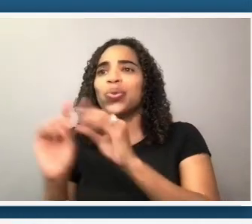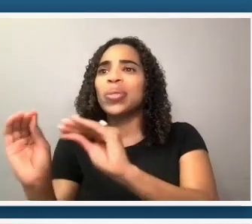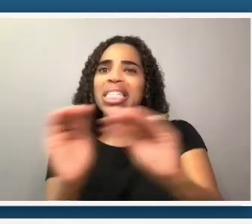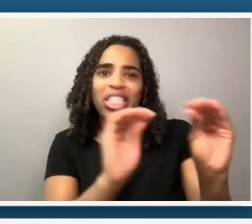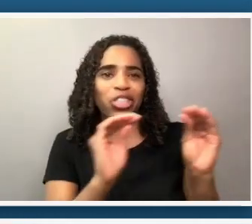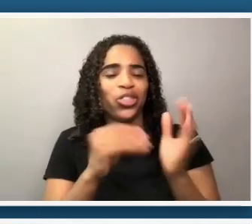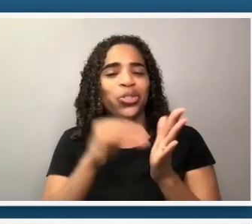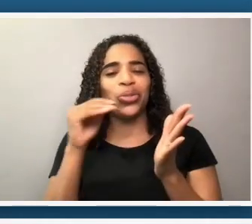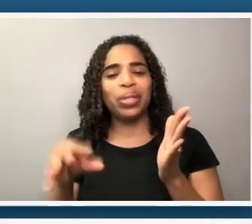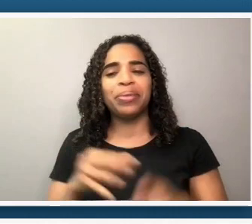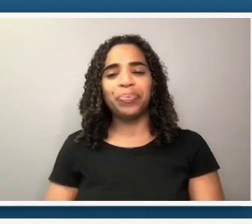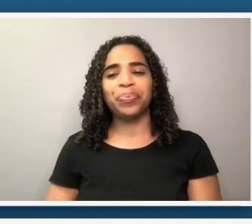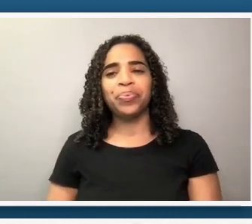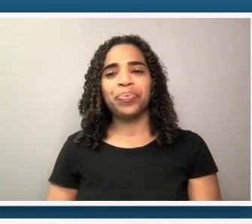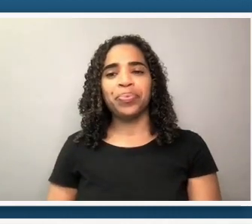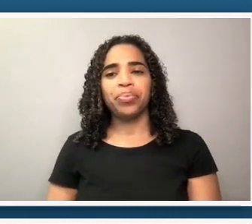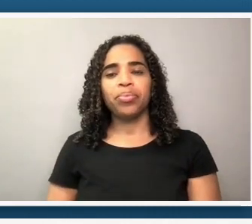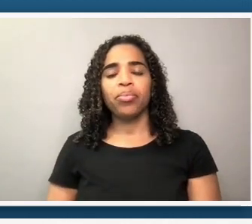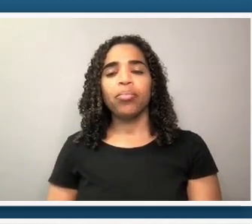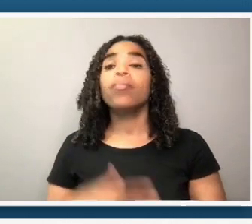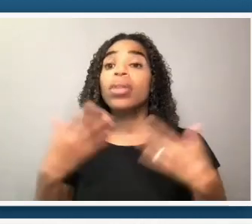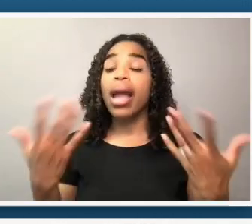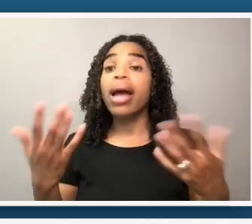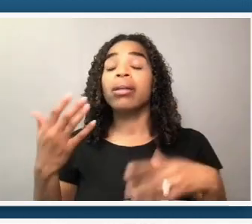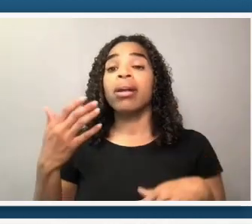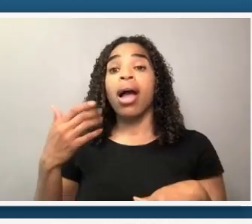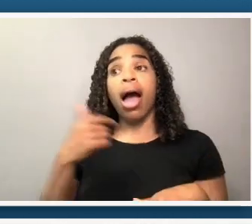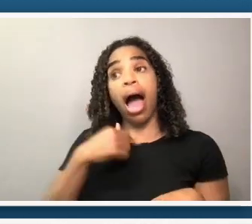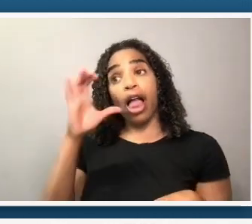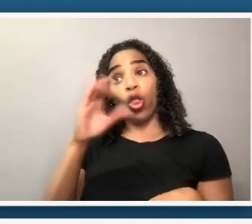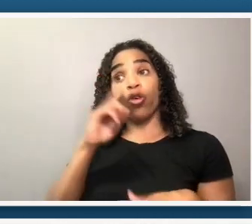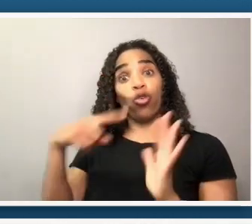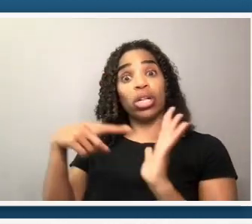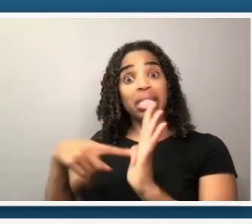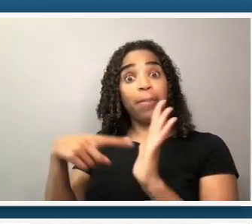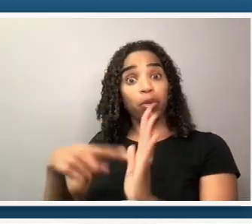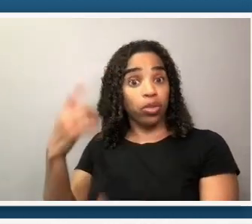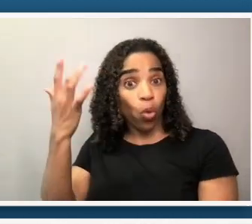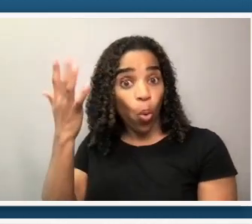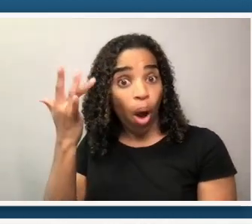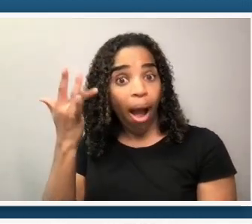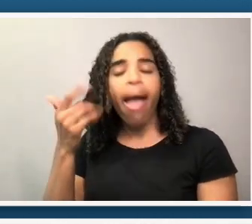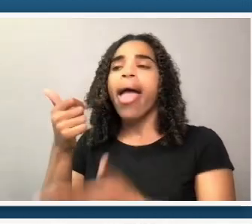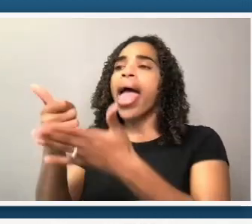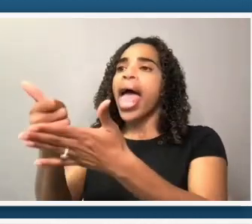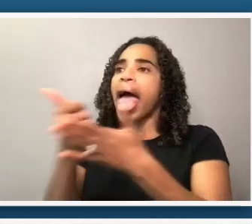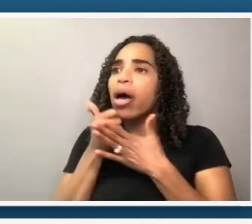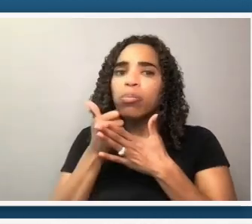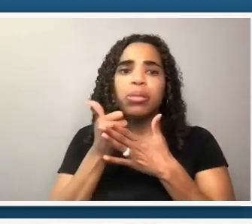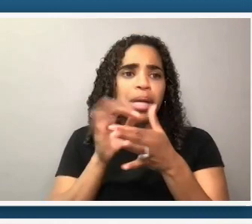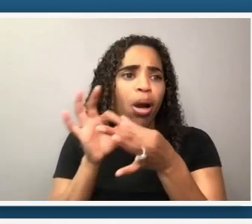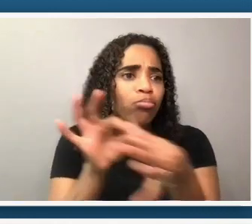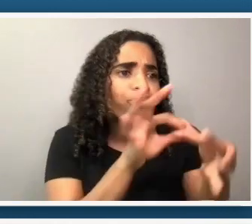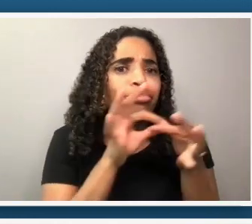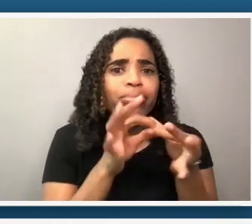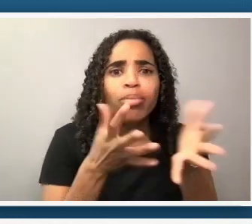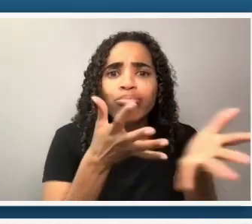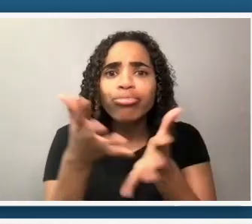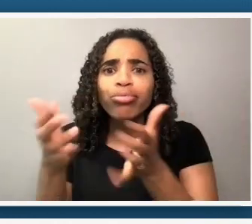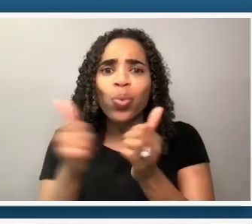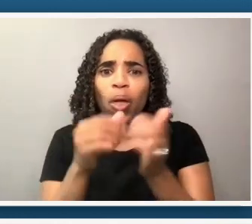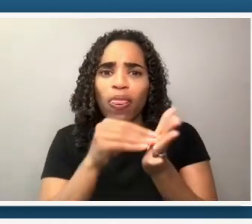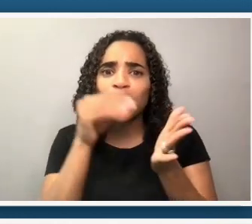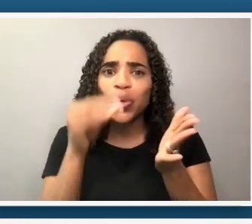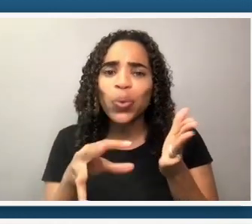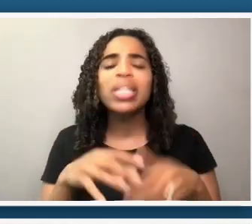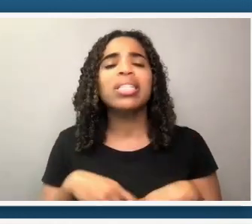students. And the reason why I look for a lot of examples is it's a way to connect better with the students. It's another way to connect